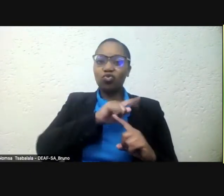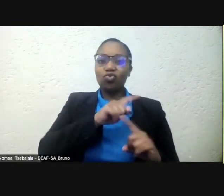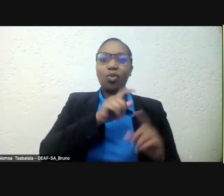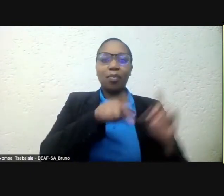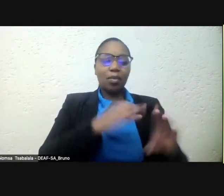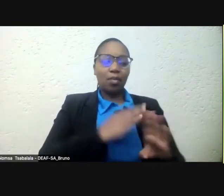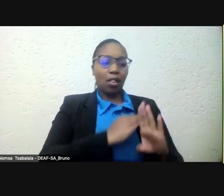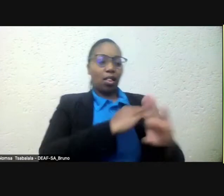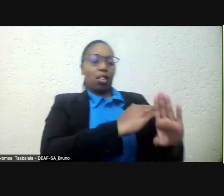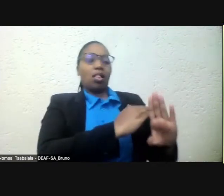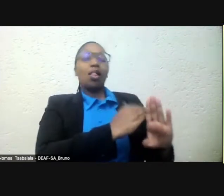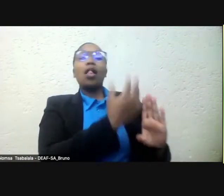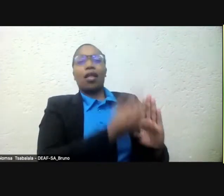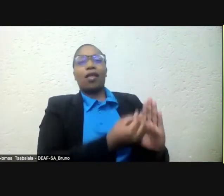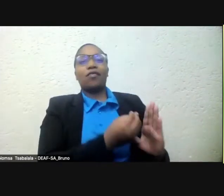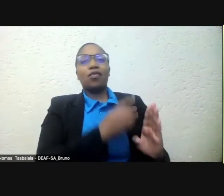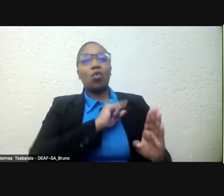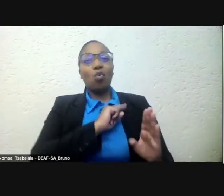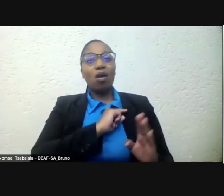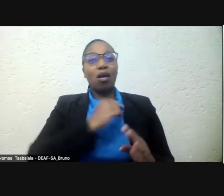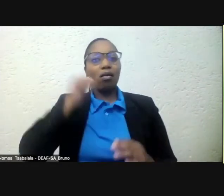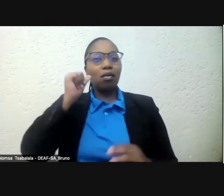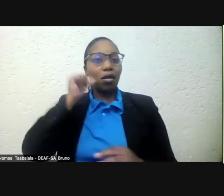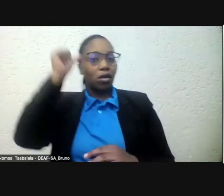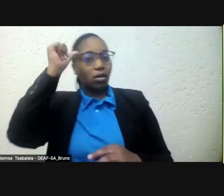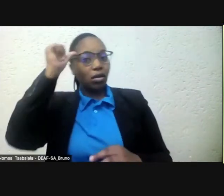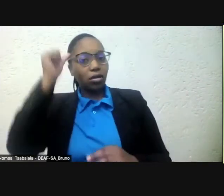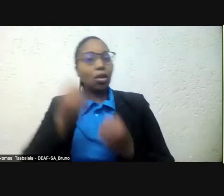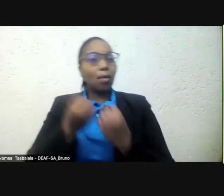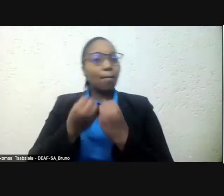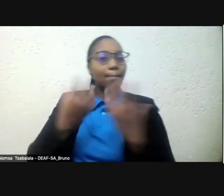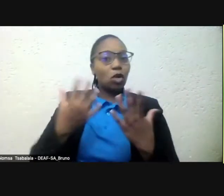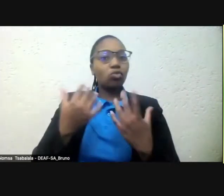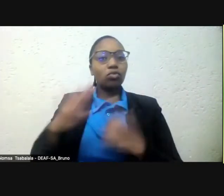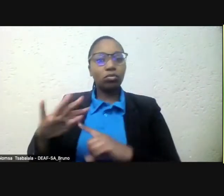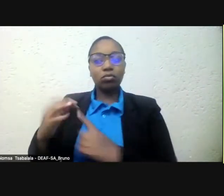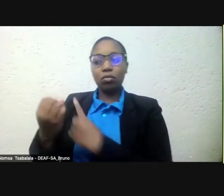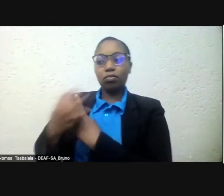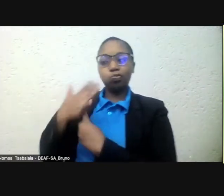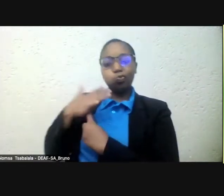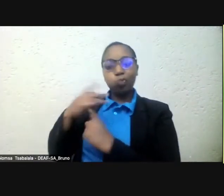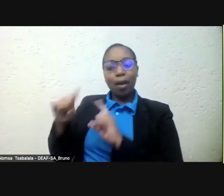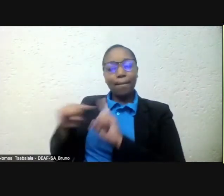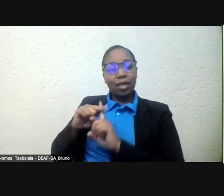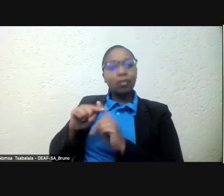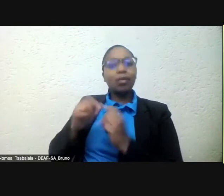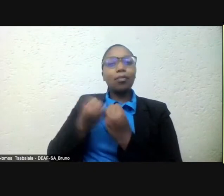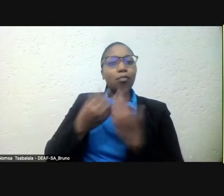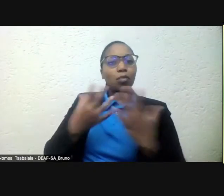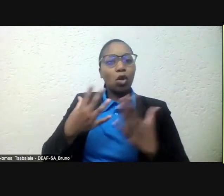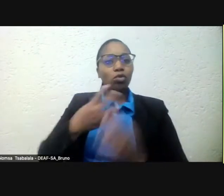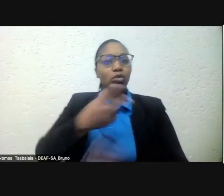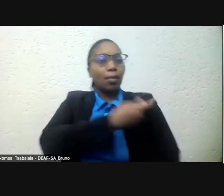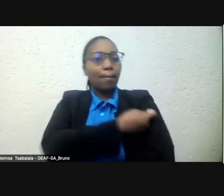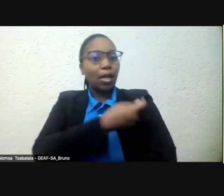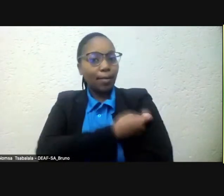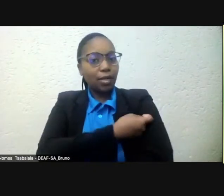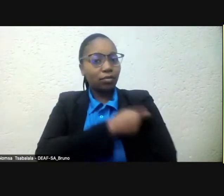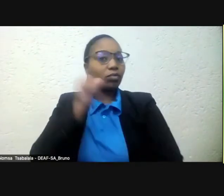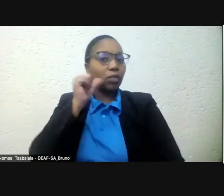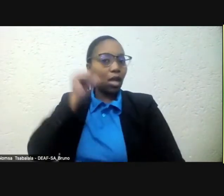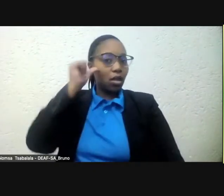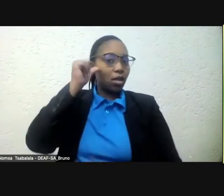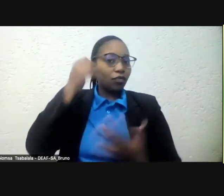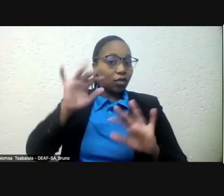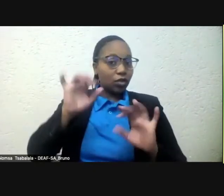being with higher coverage of vaccination in adults. Children are then susceptible,